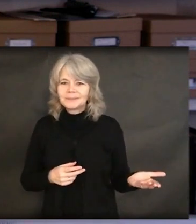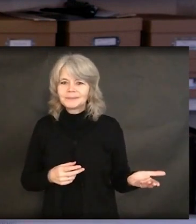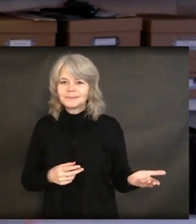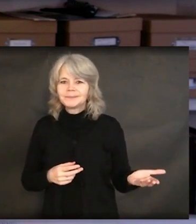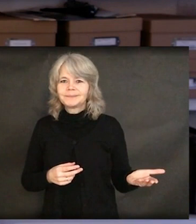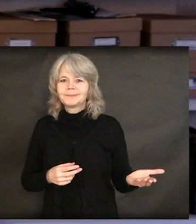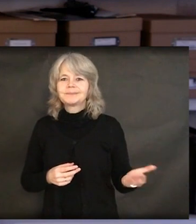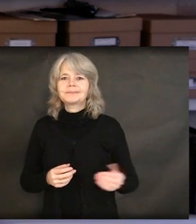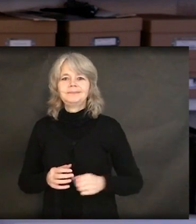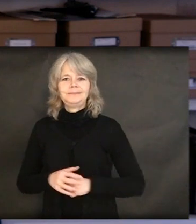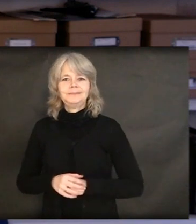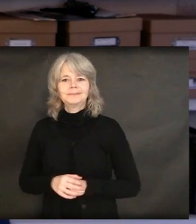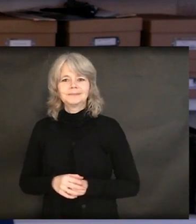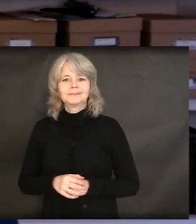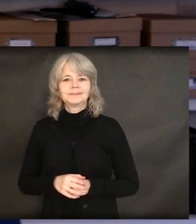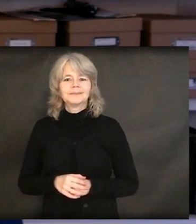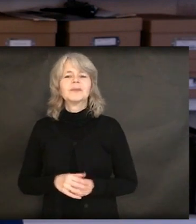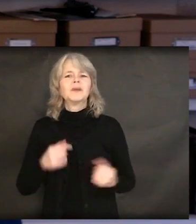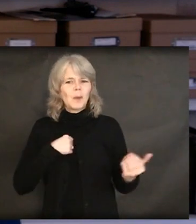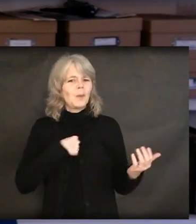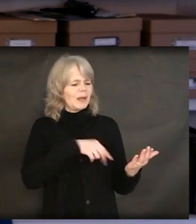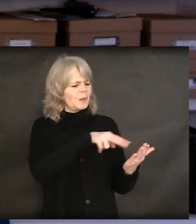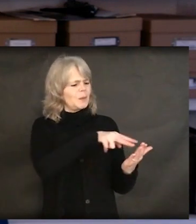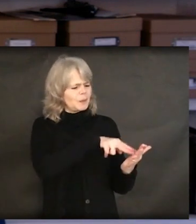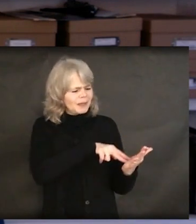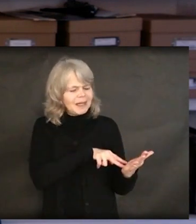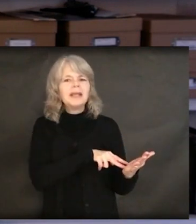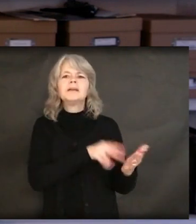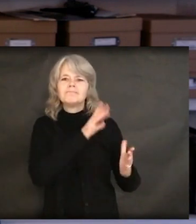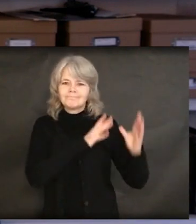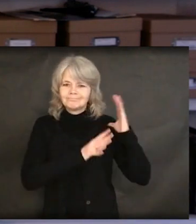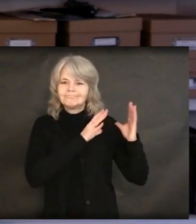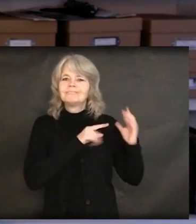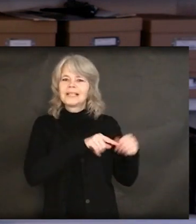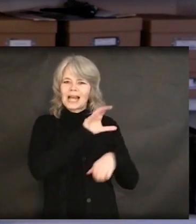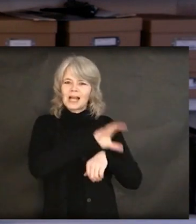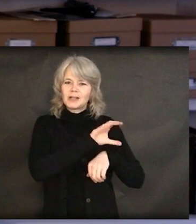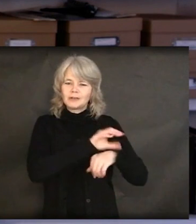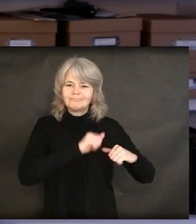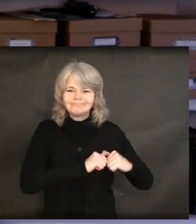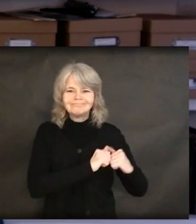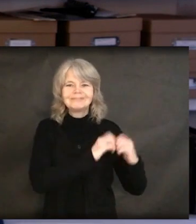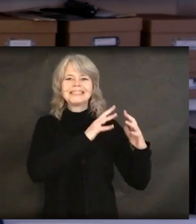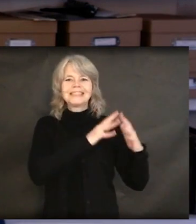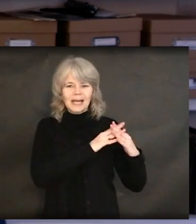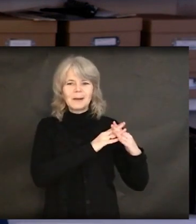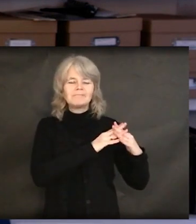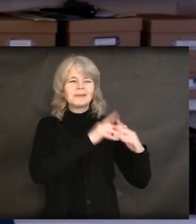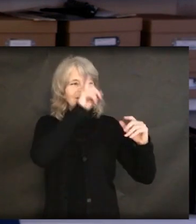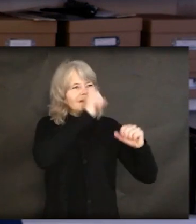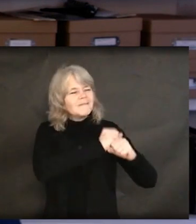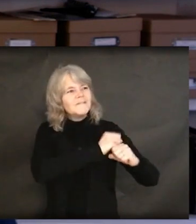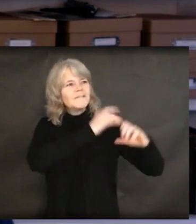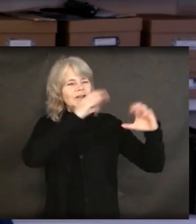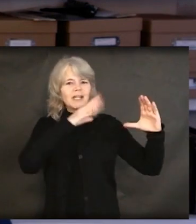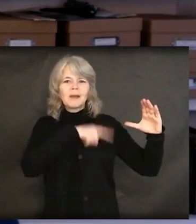of nostalgic hopes. Here we read about the idyllic days of this young church. Acts notes that